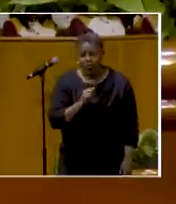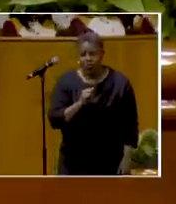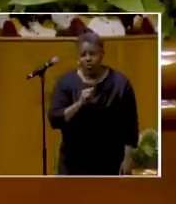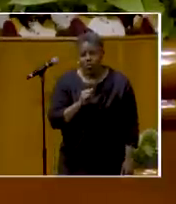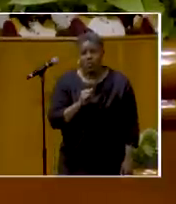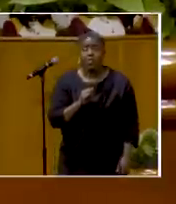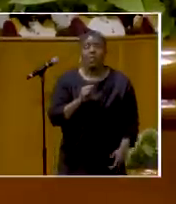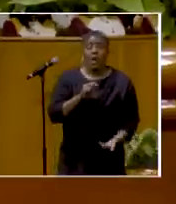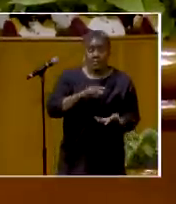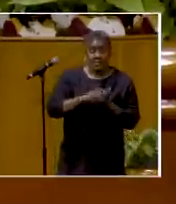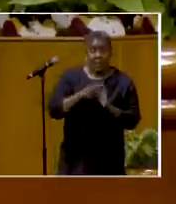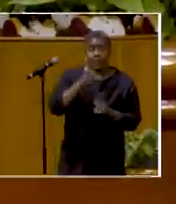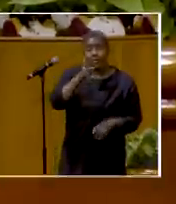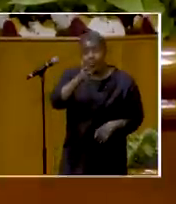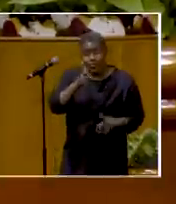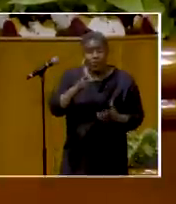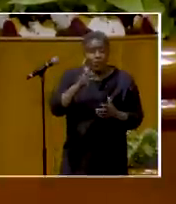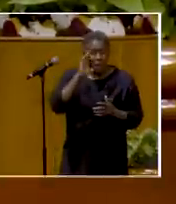you are a Calvinist.